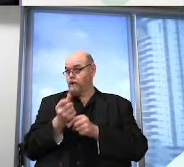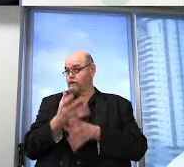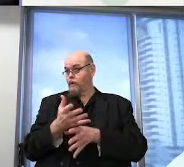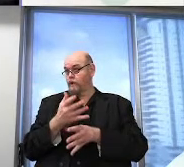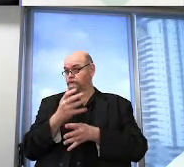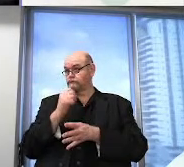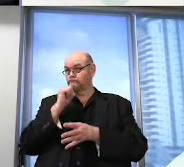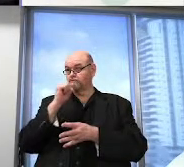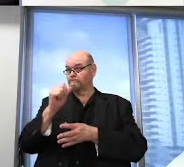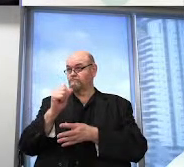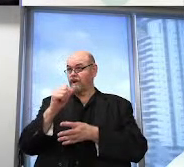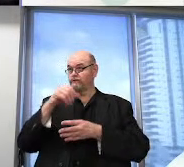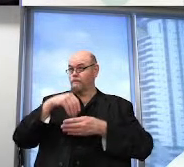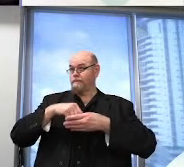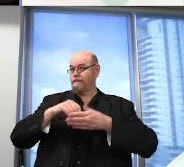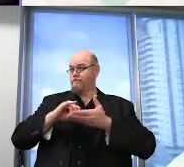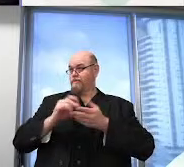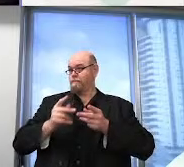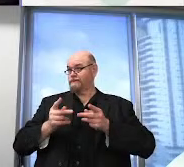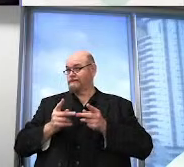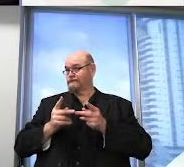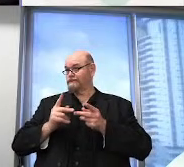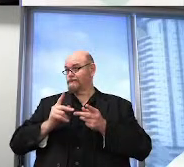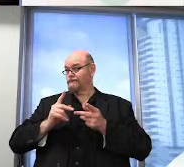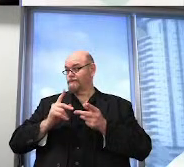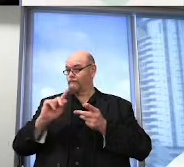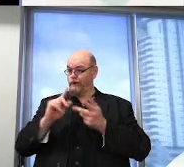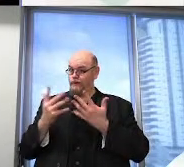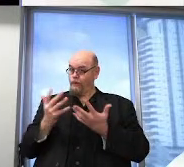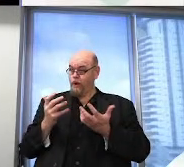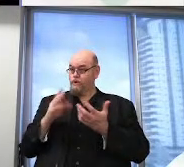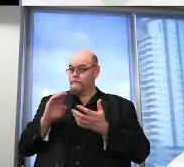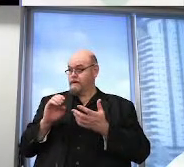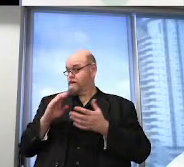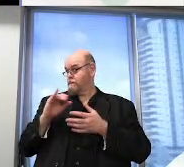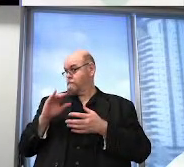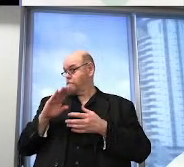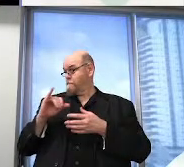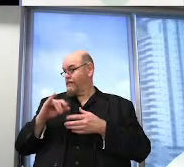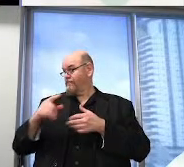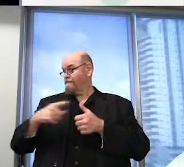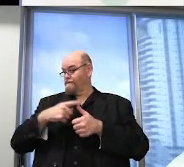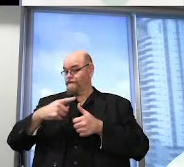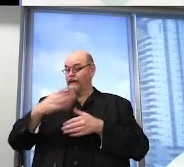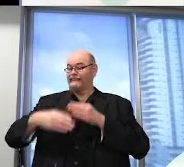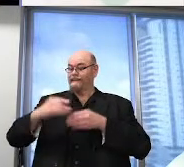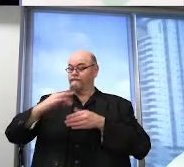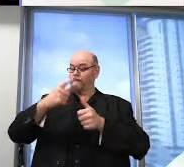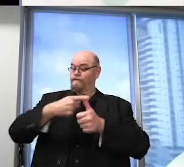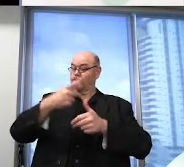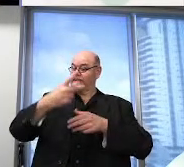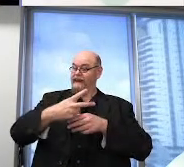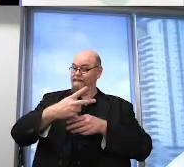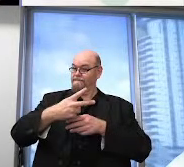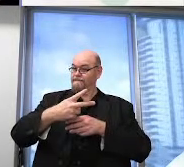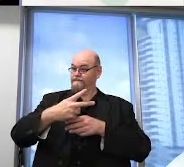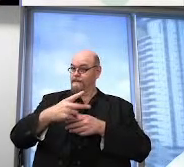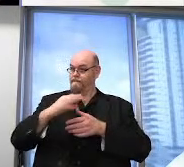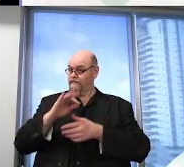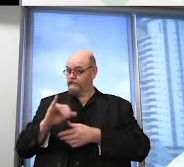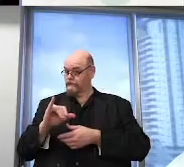are causing you not to be in a position where you'd like to be by the end of this first half of the fiscal year? Other